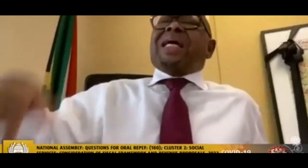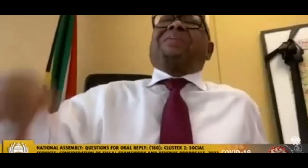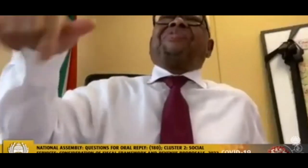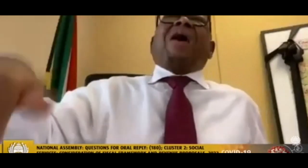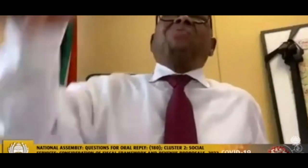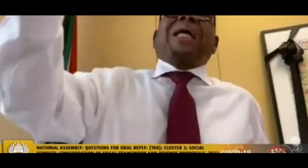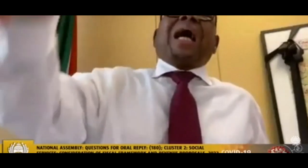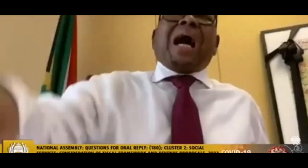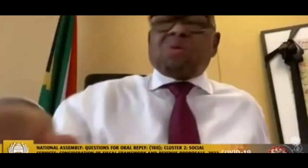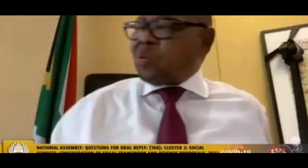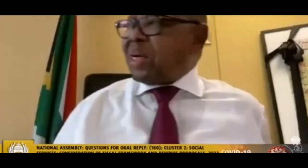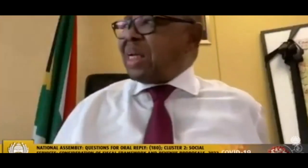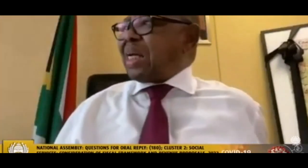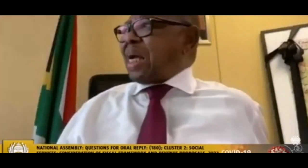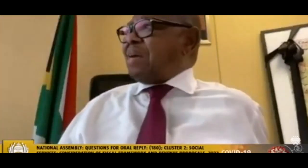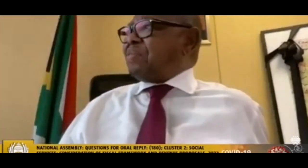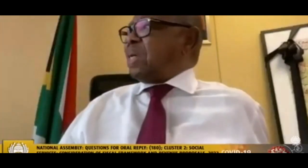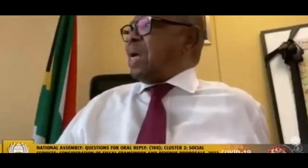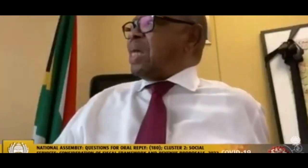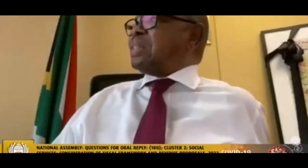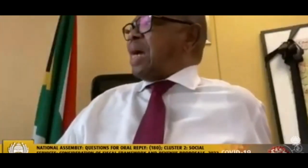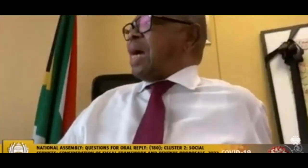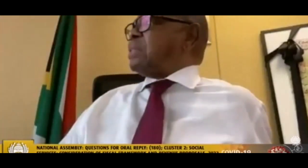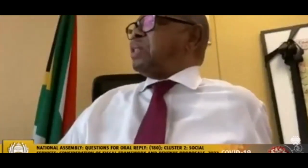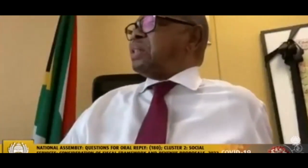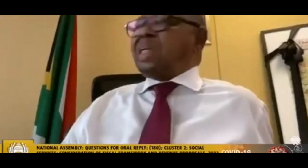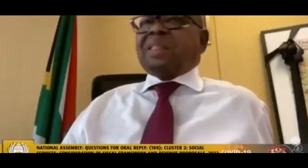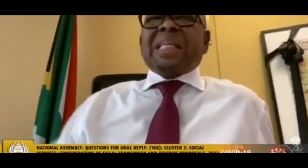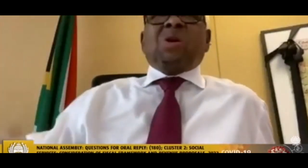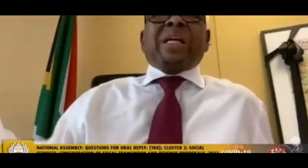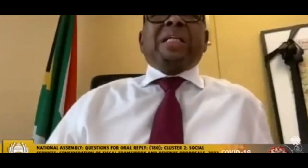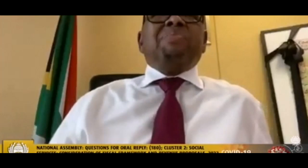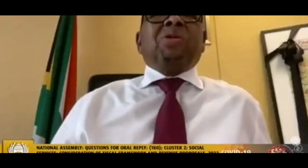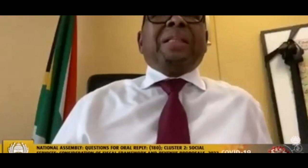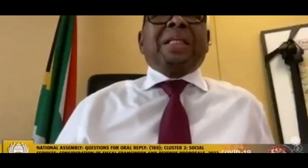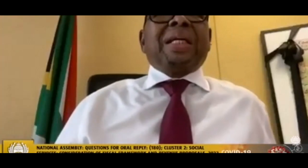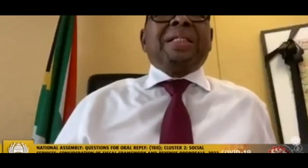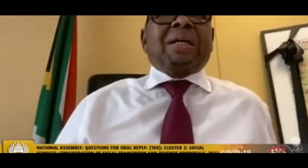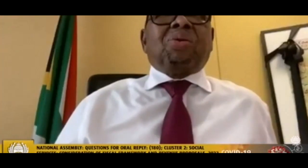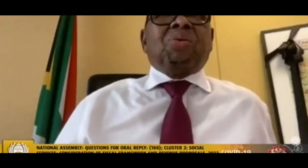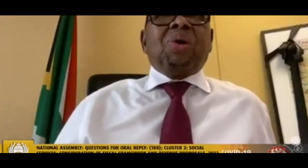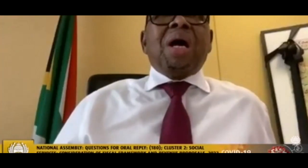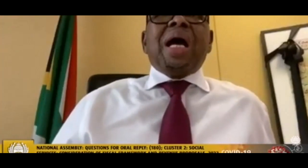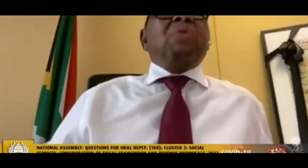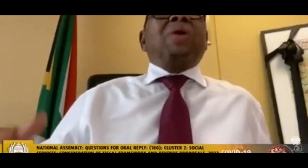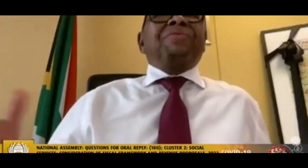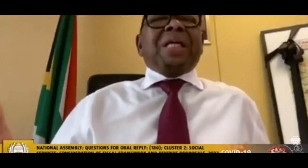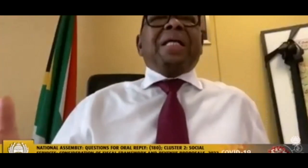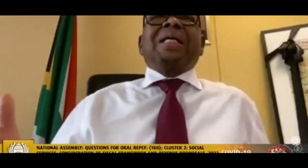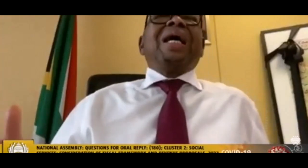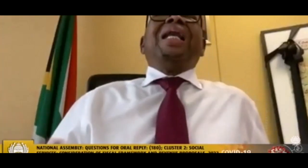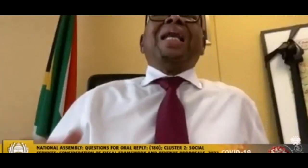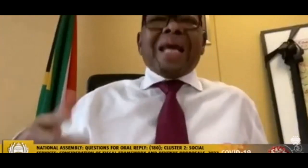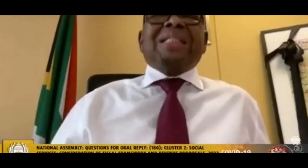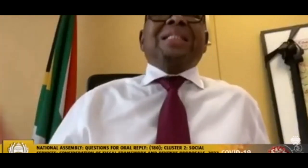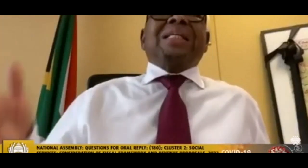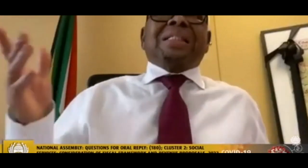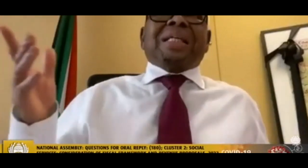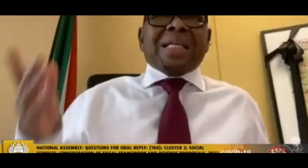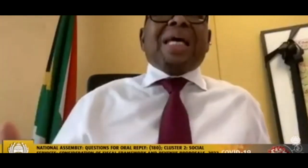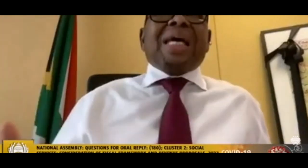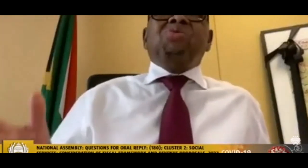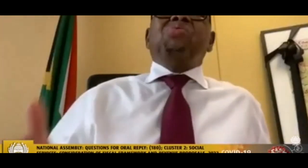on what he had found out when he arrived as the administrator. That's already more than 3 years ago. And we've said,